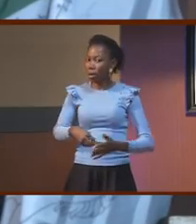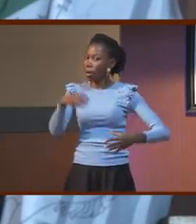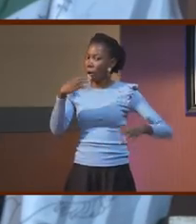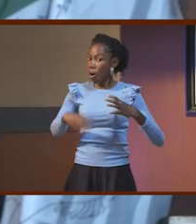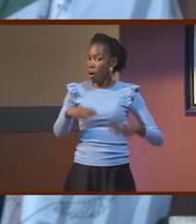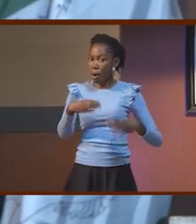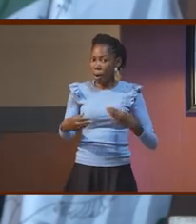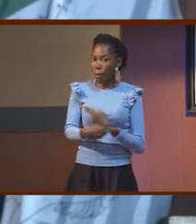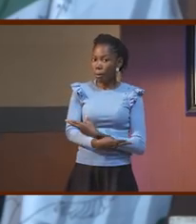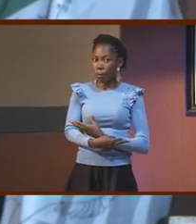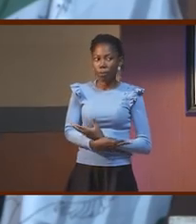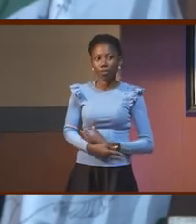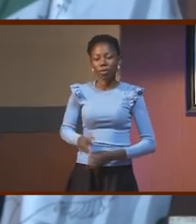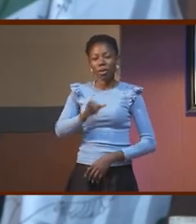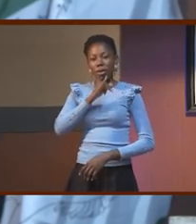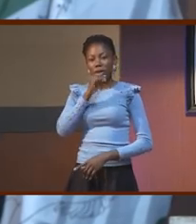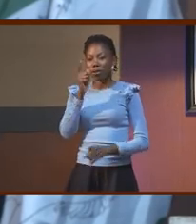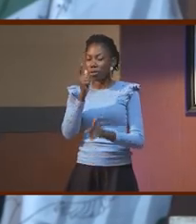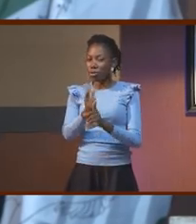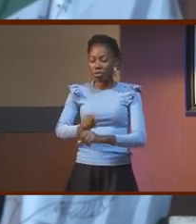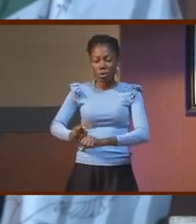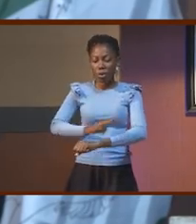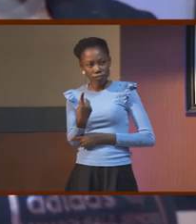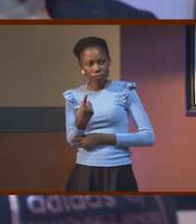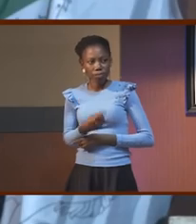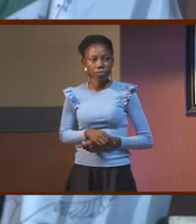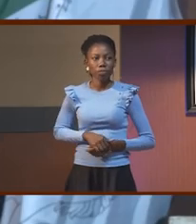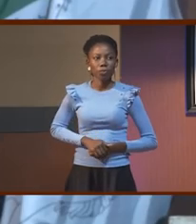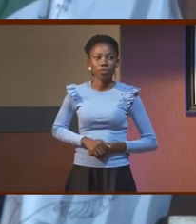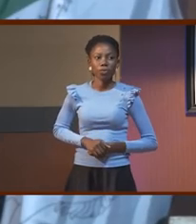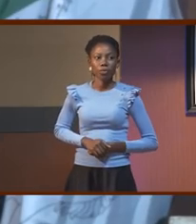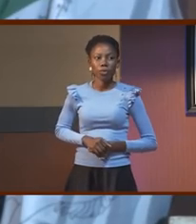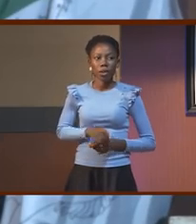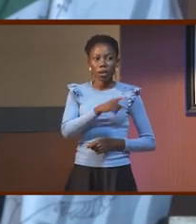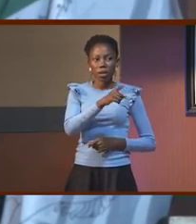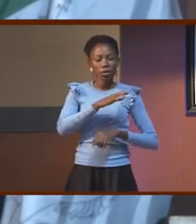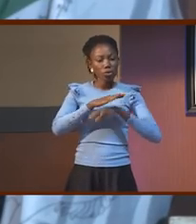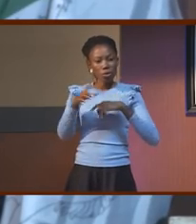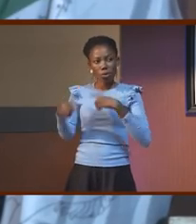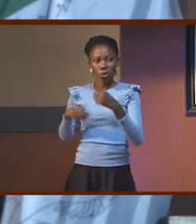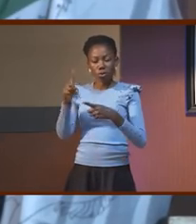courtroom, it's a regular court. Yes, yeah. You know, you don't go to the